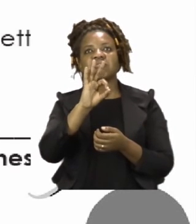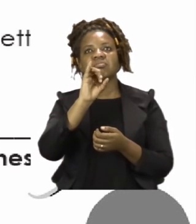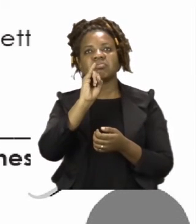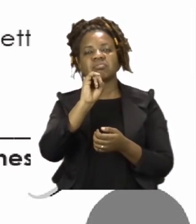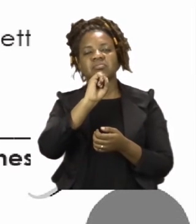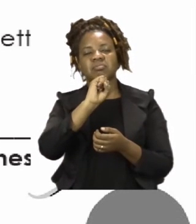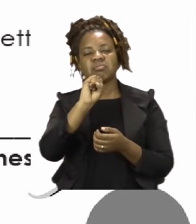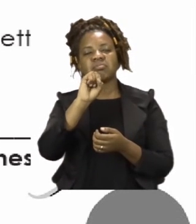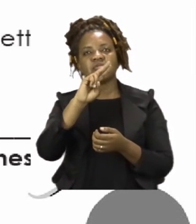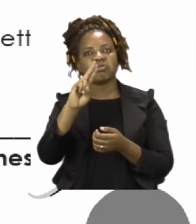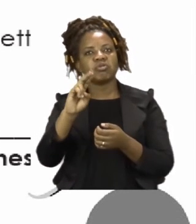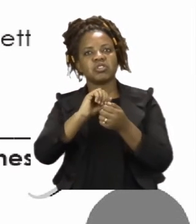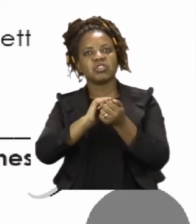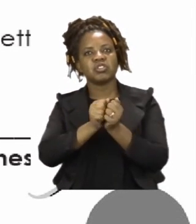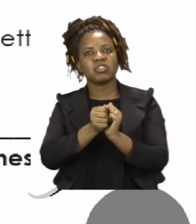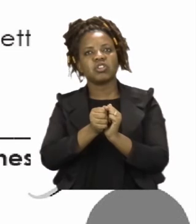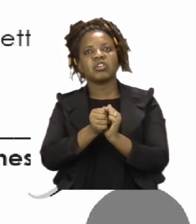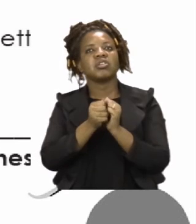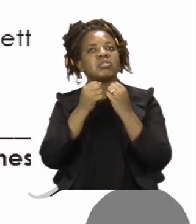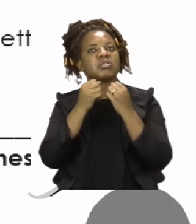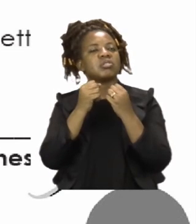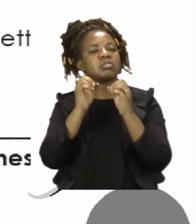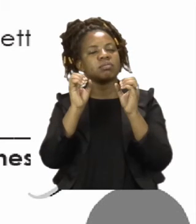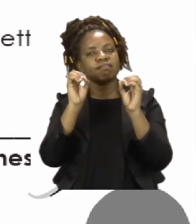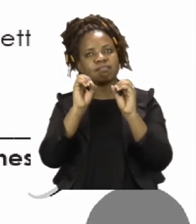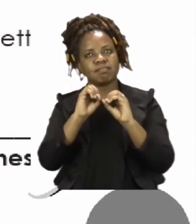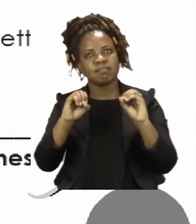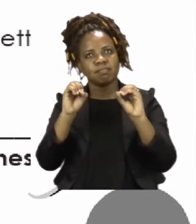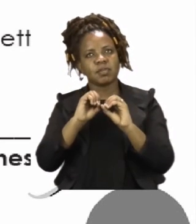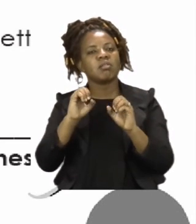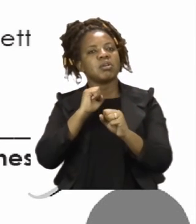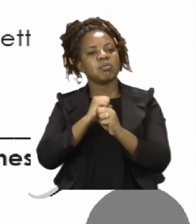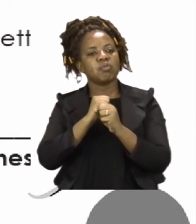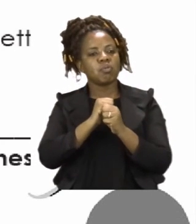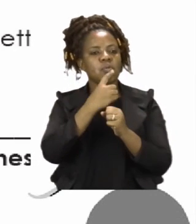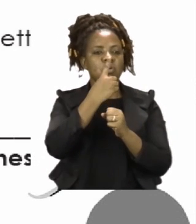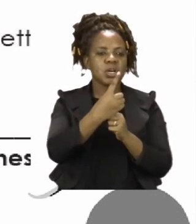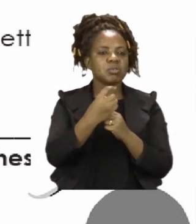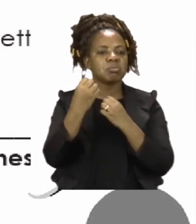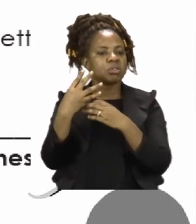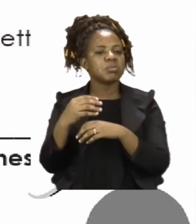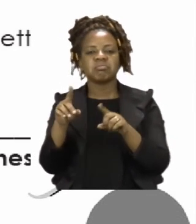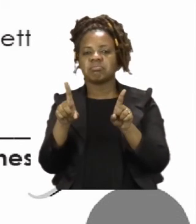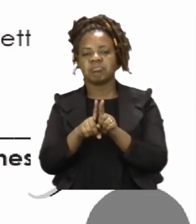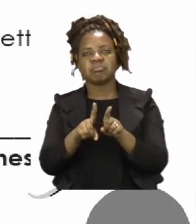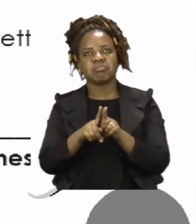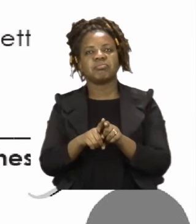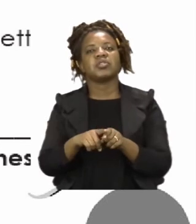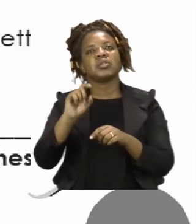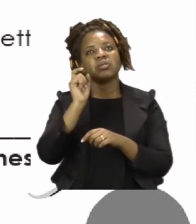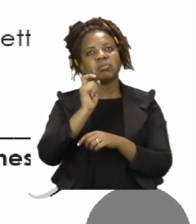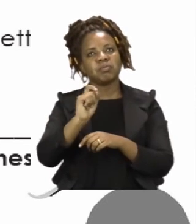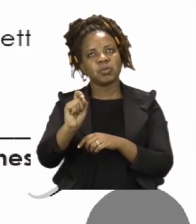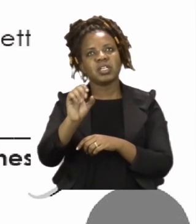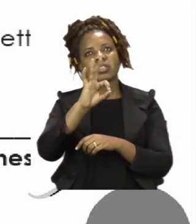two or more. So our sentence